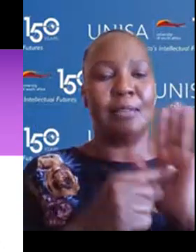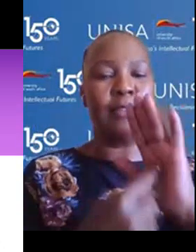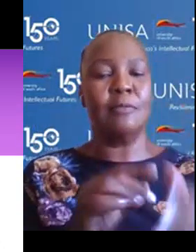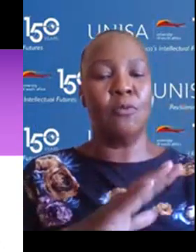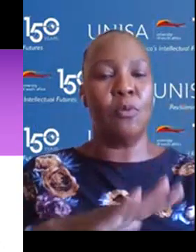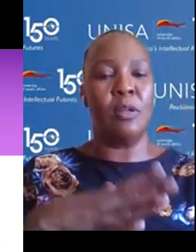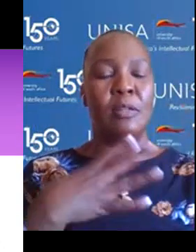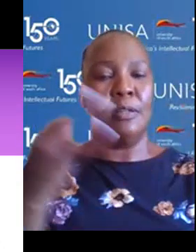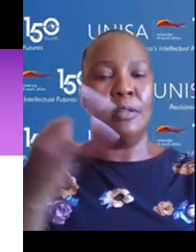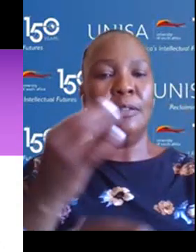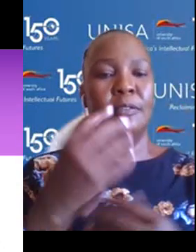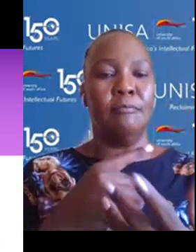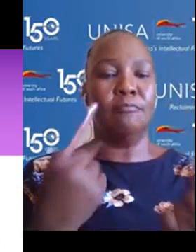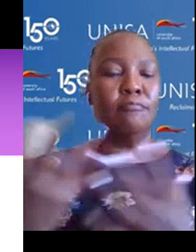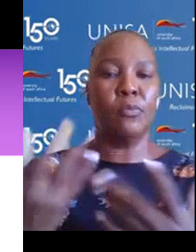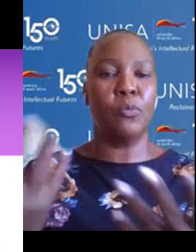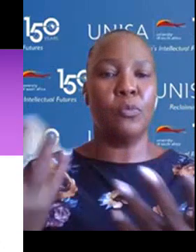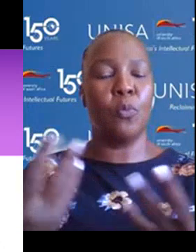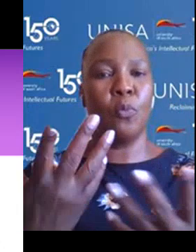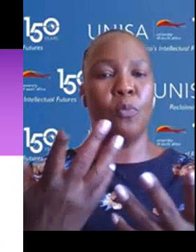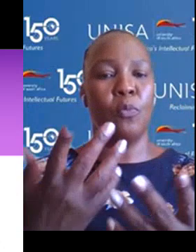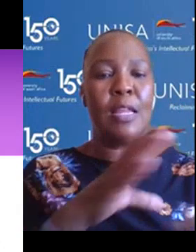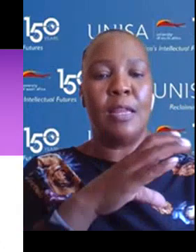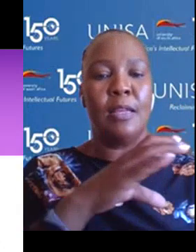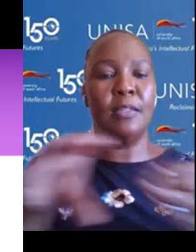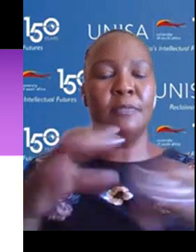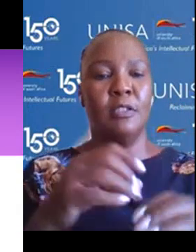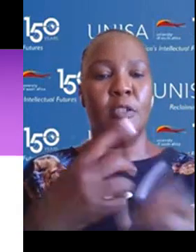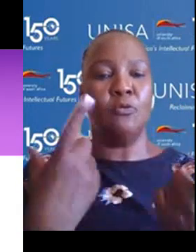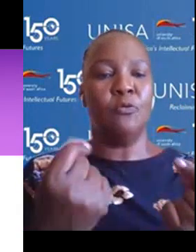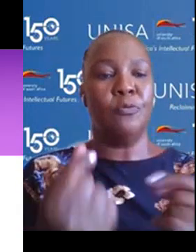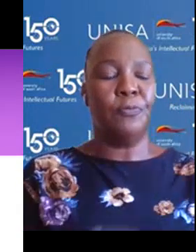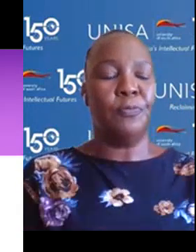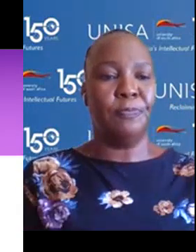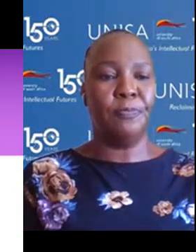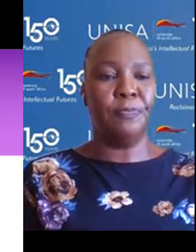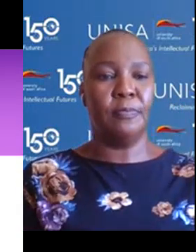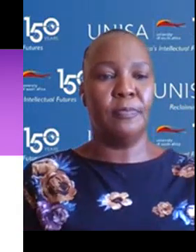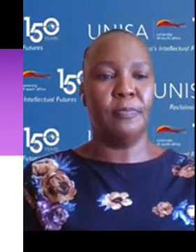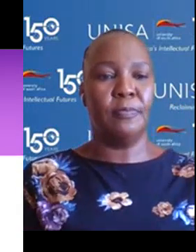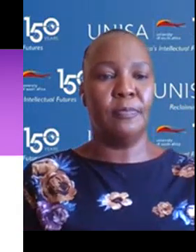like in the activity that we're going to do.